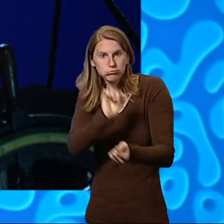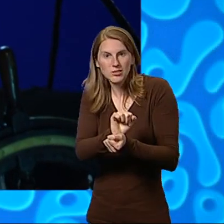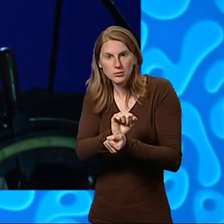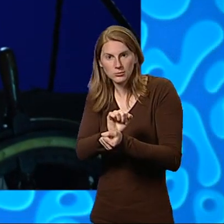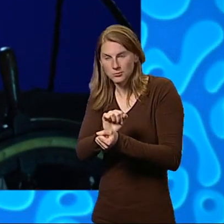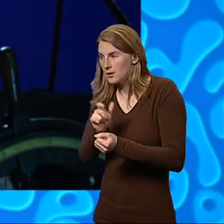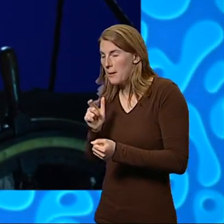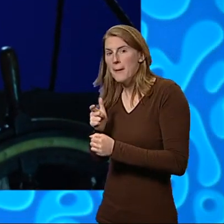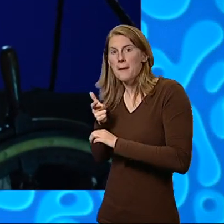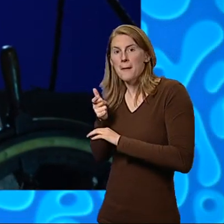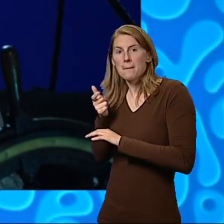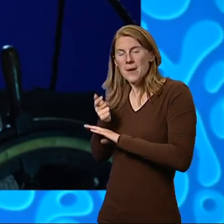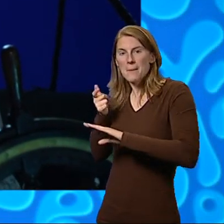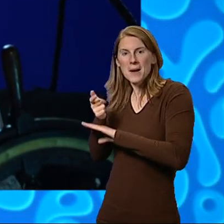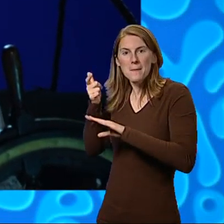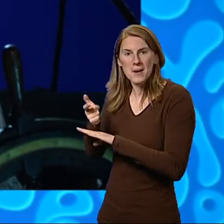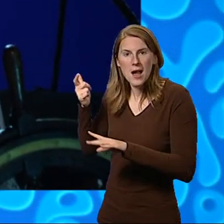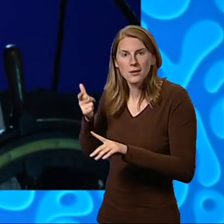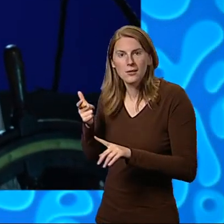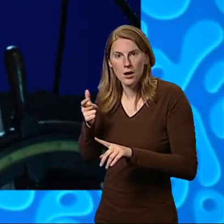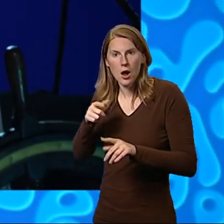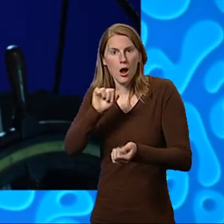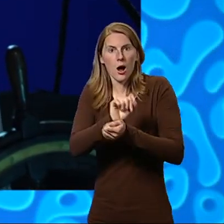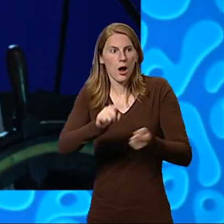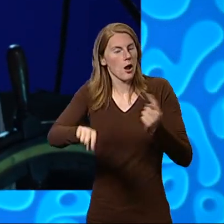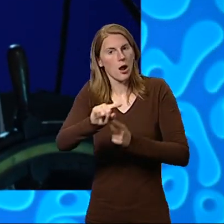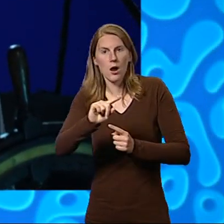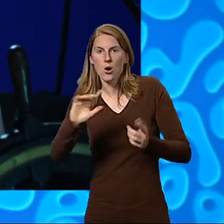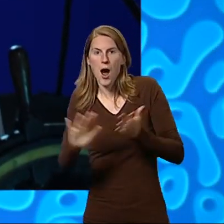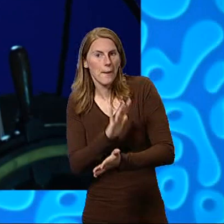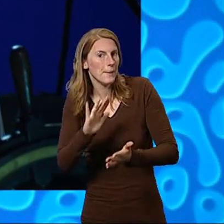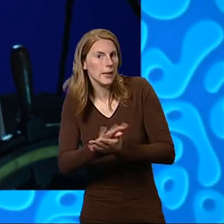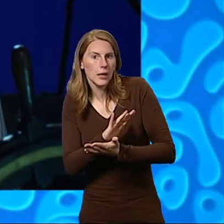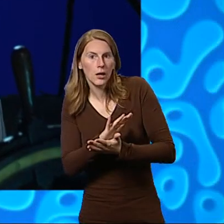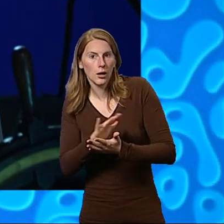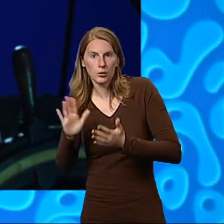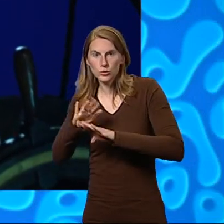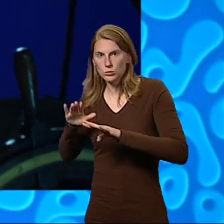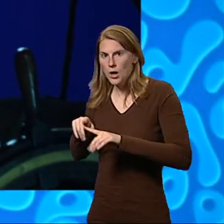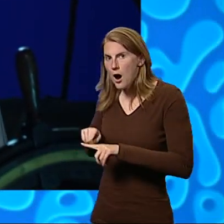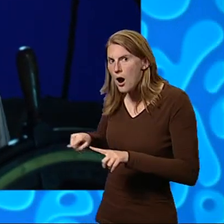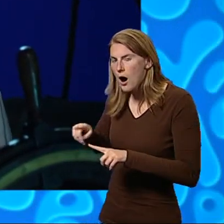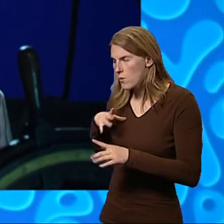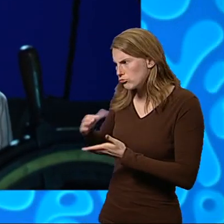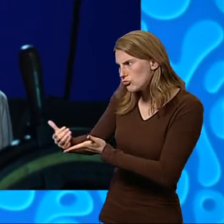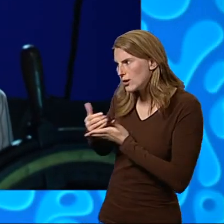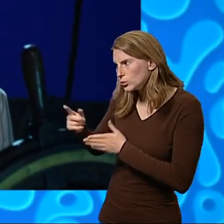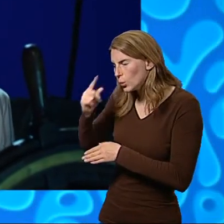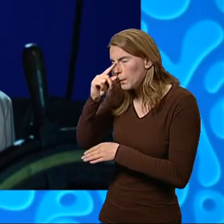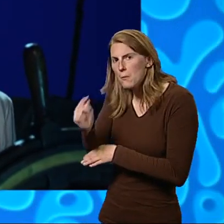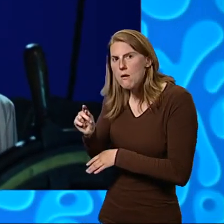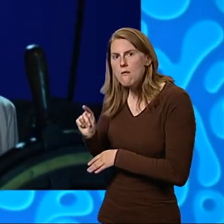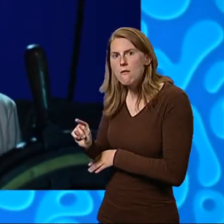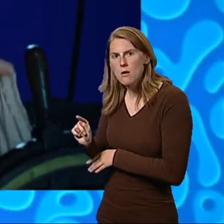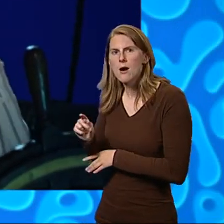were not at all happy. But the children had gone off to rescue Smudge from the hold. I'm not coming out, you grinned. You've got to